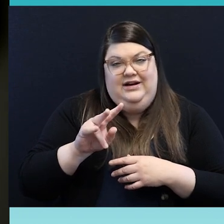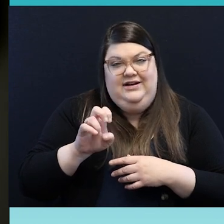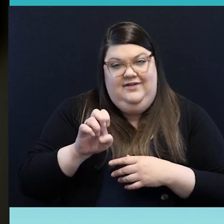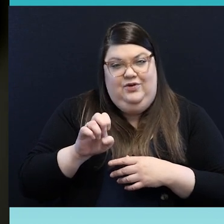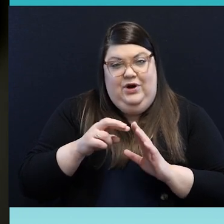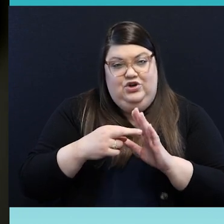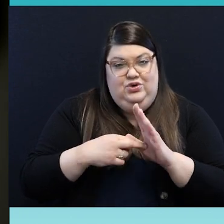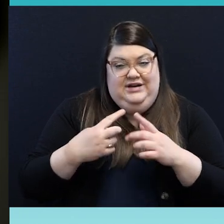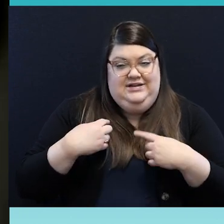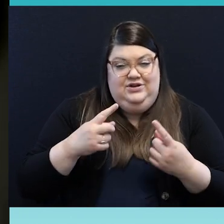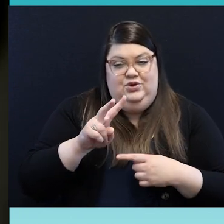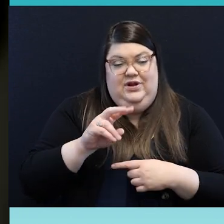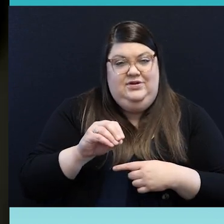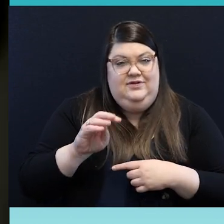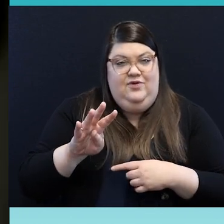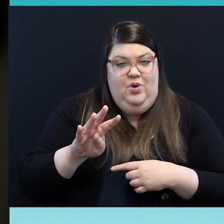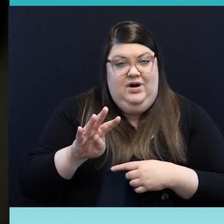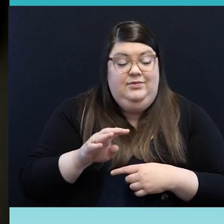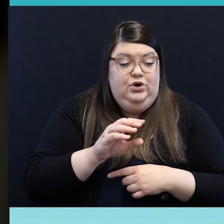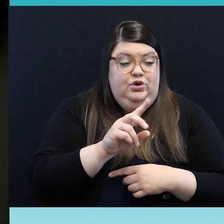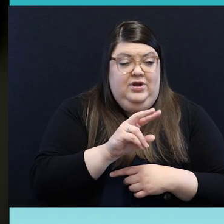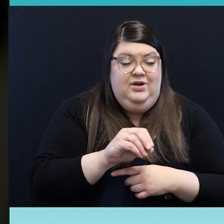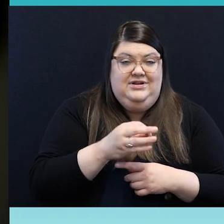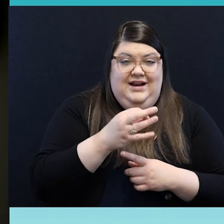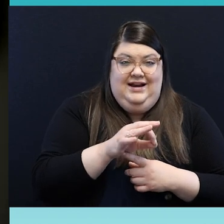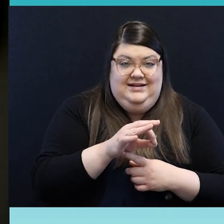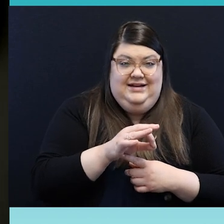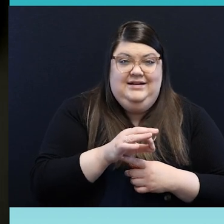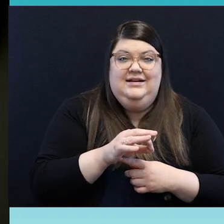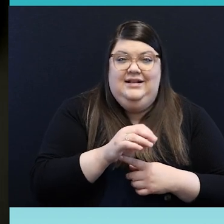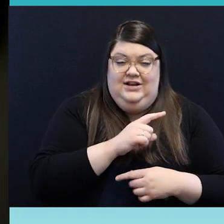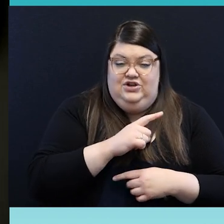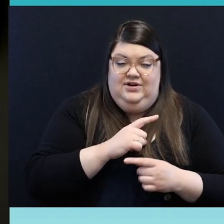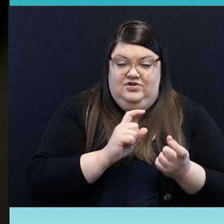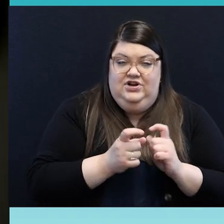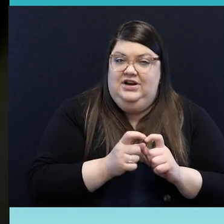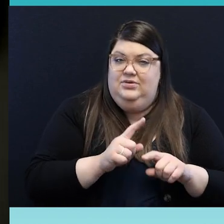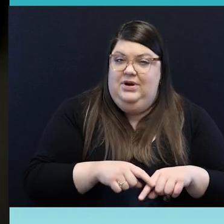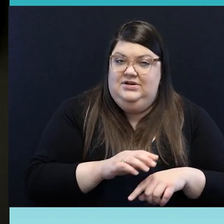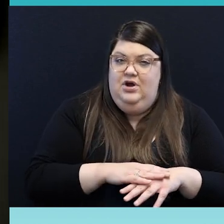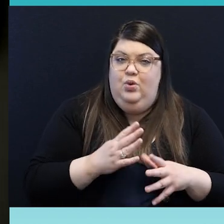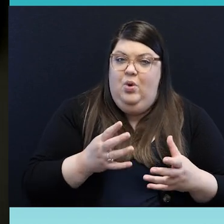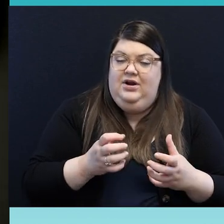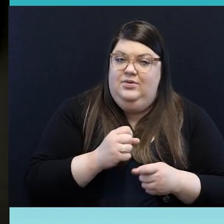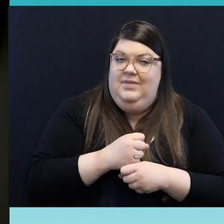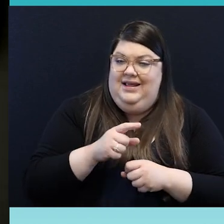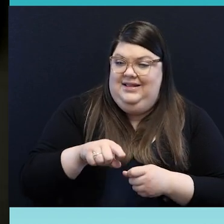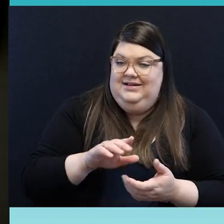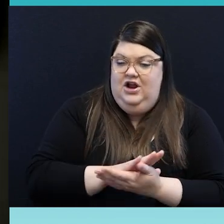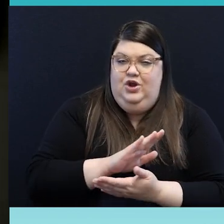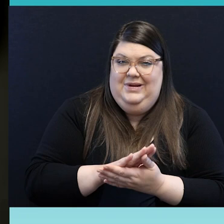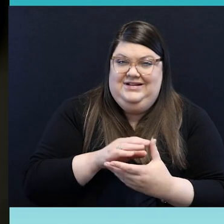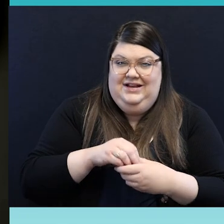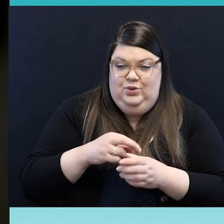2004. And in 2019, there was a legislative change that based on wanting to make these documents in the